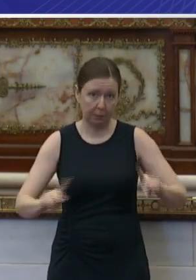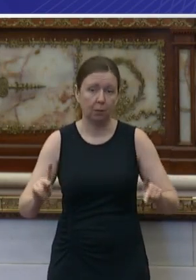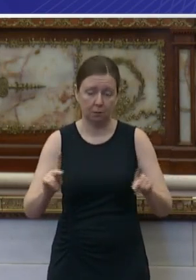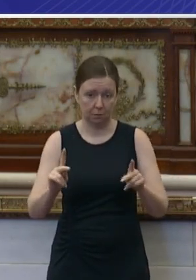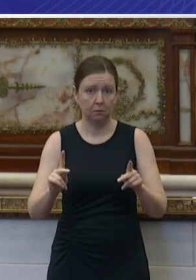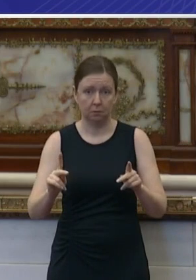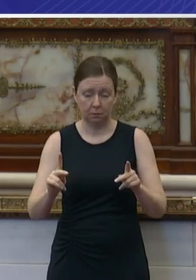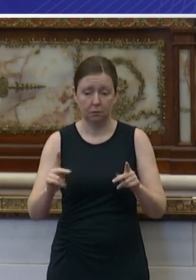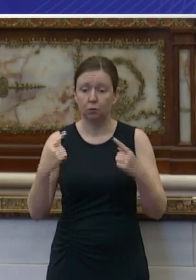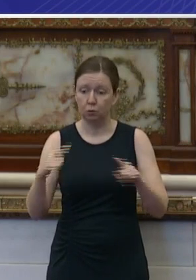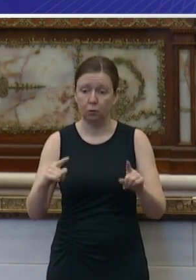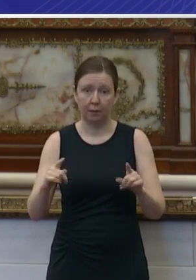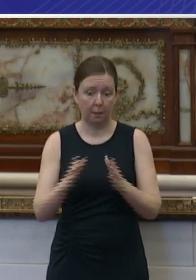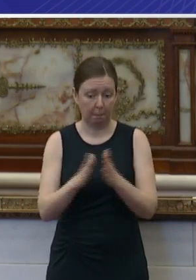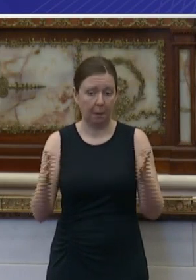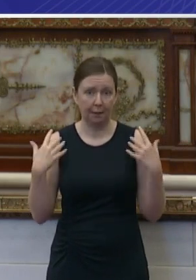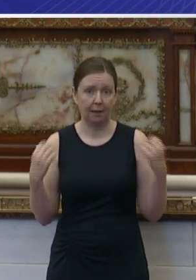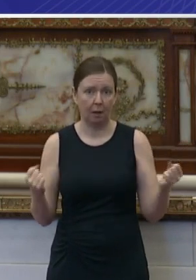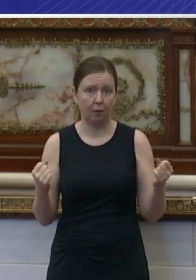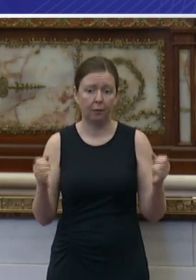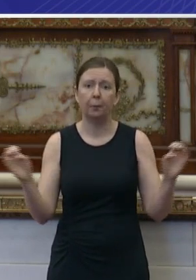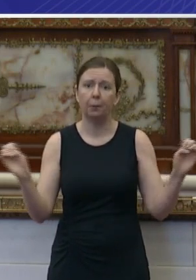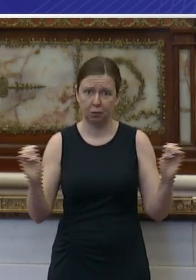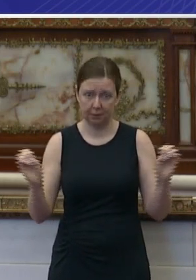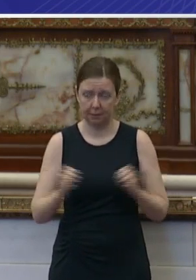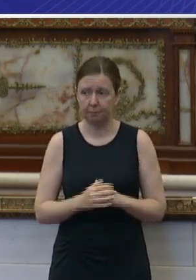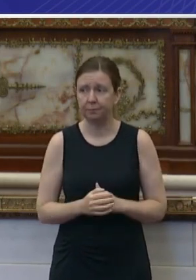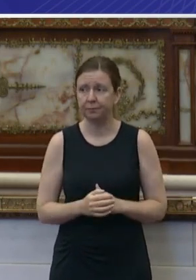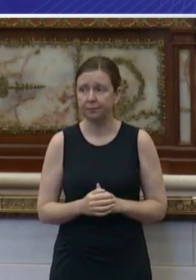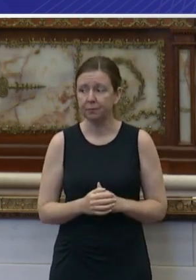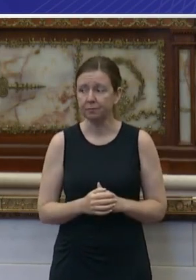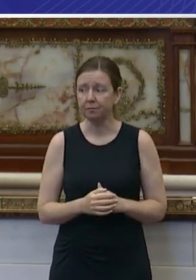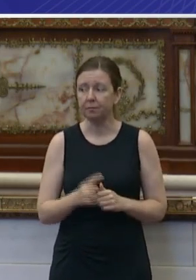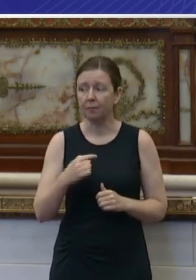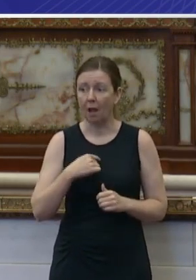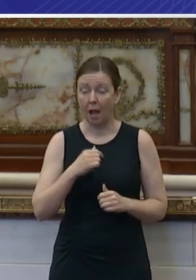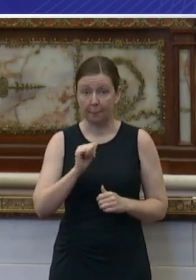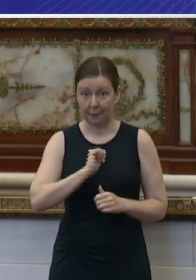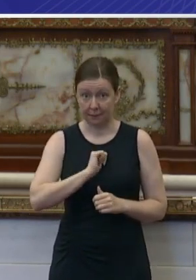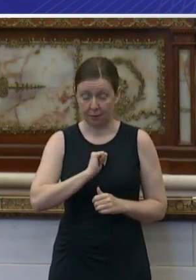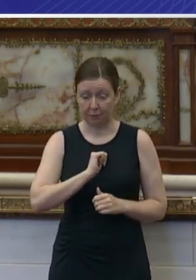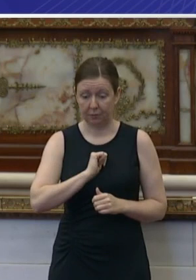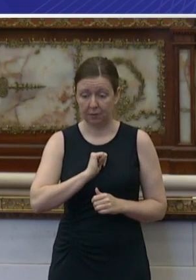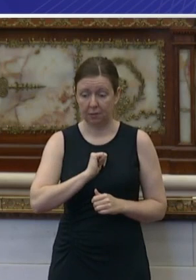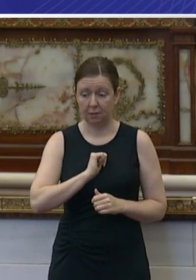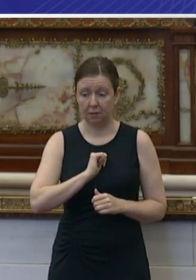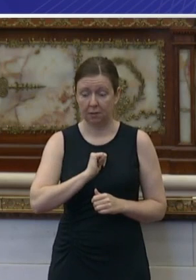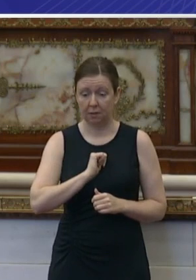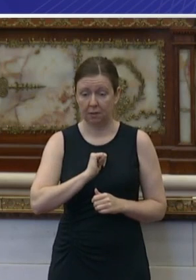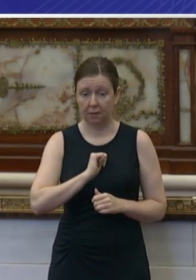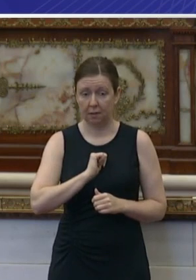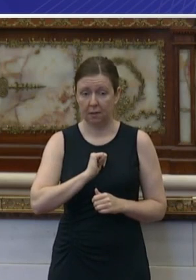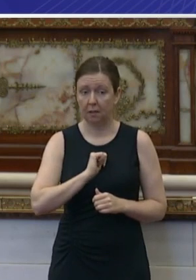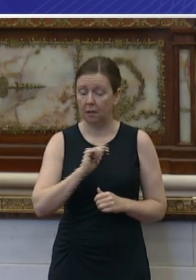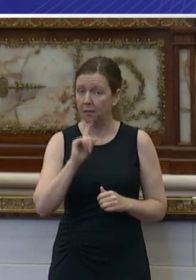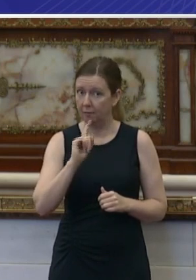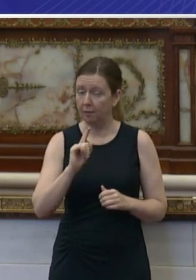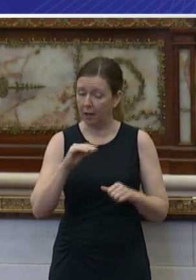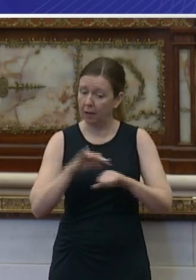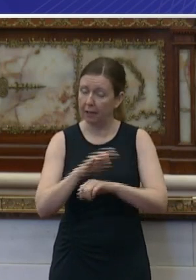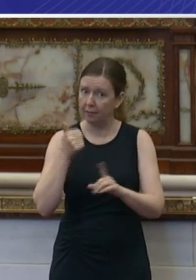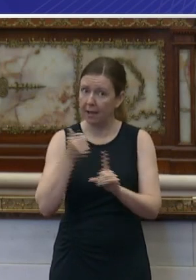employees during a public health emergency. I myself was very